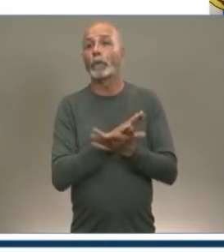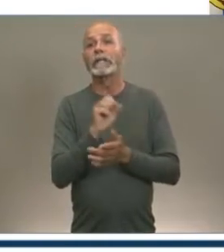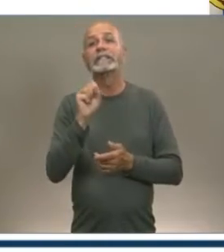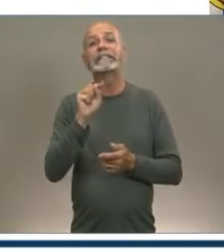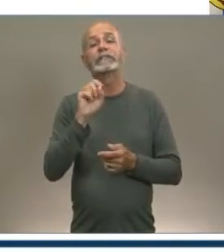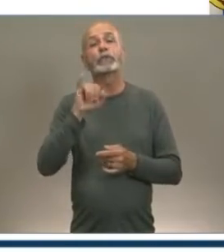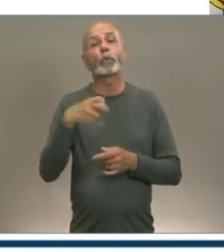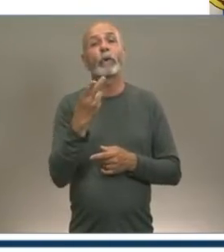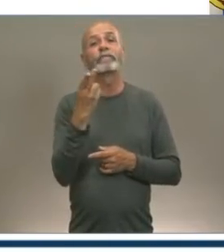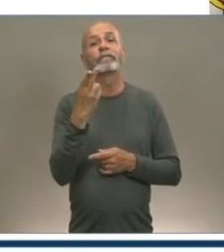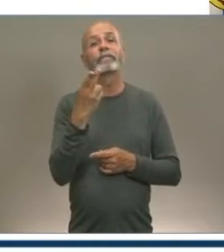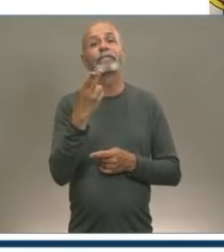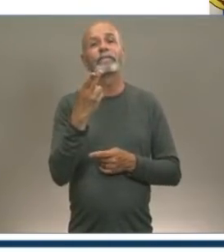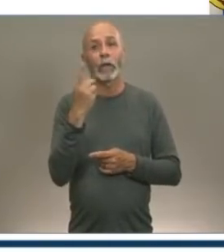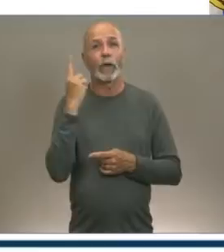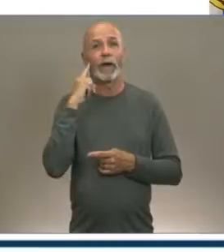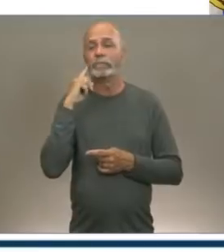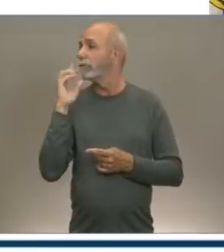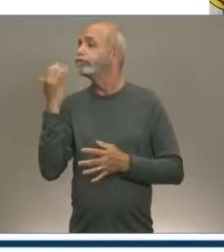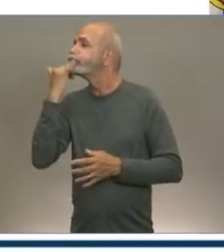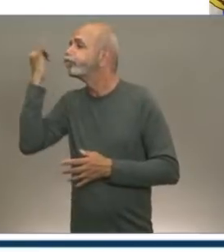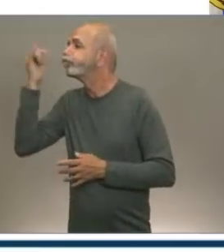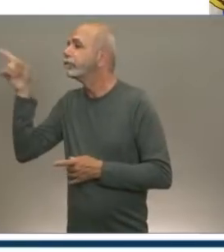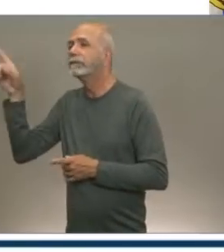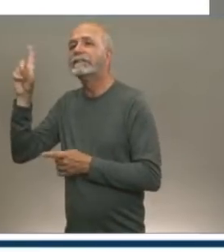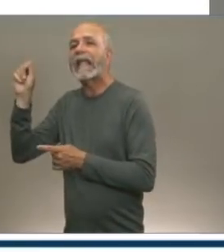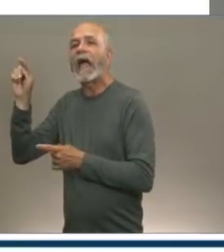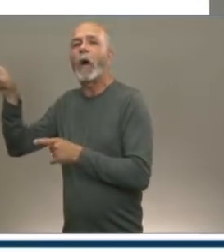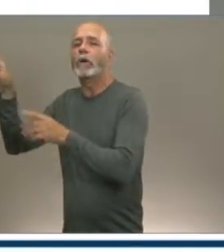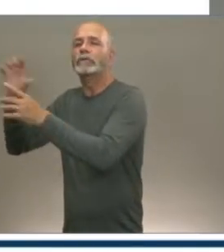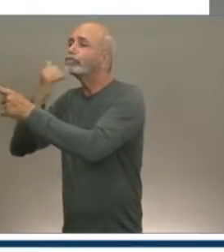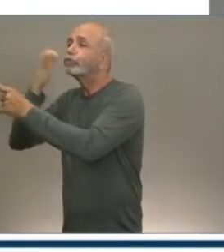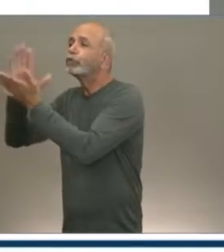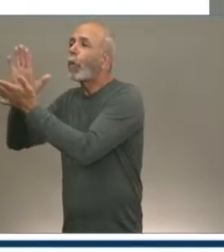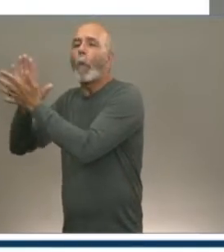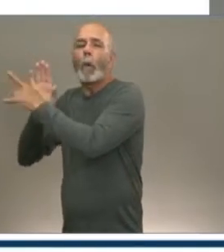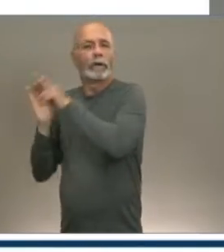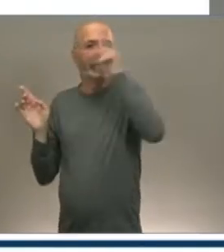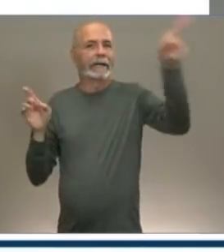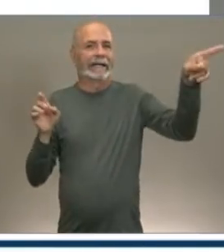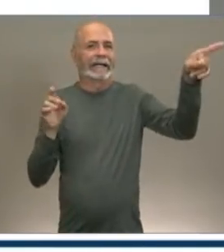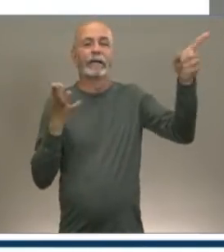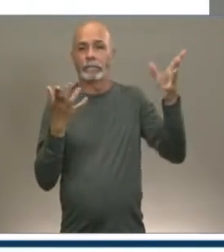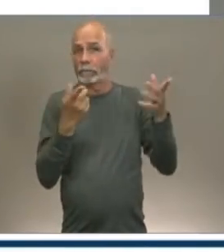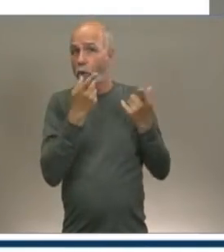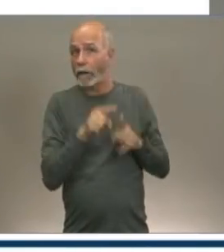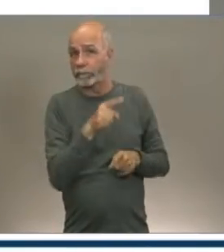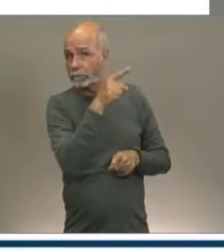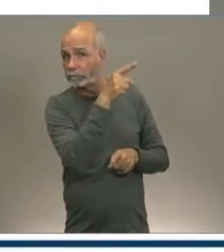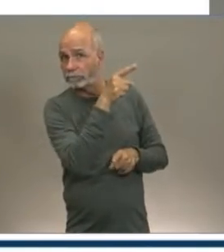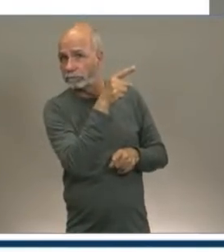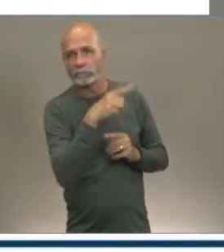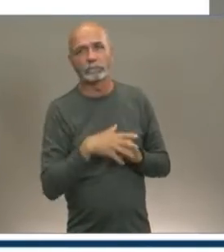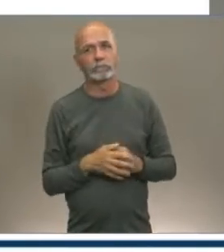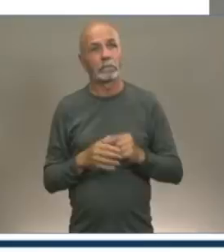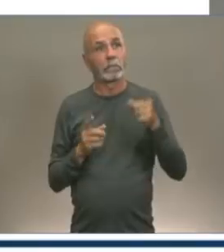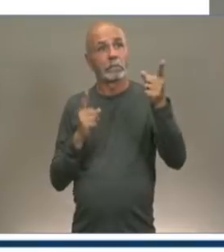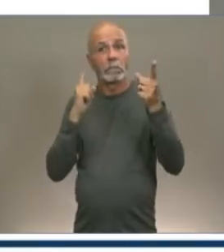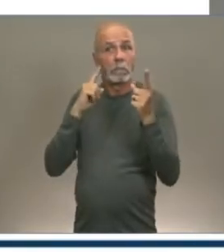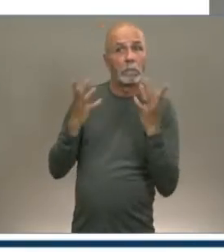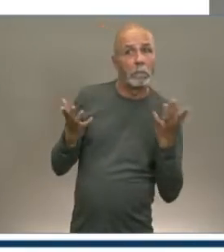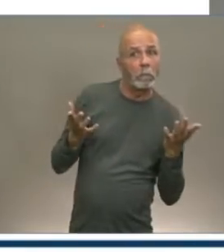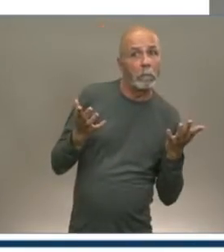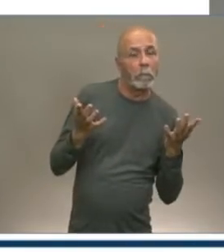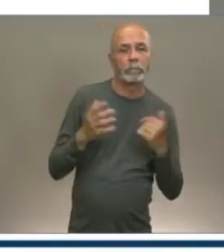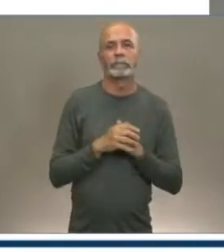mix-up earlier this week? So no, we've had the 2 cases that were in that school, and we just as